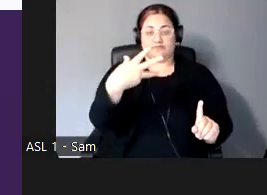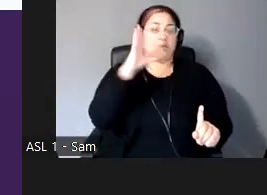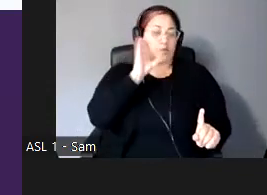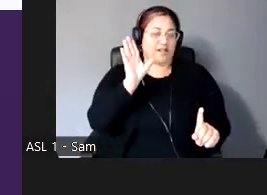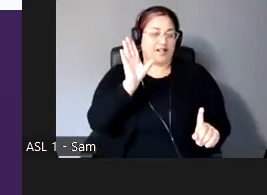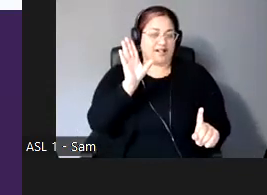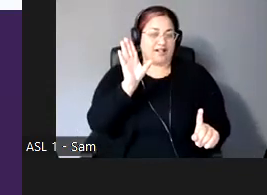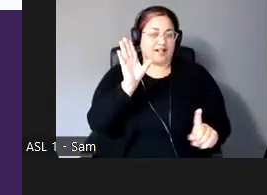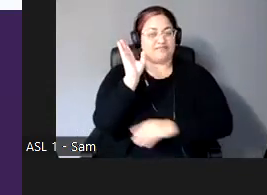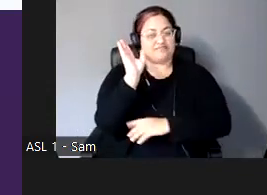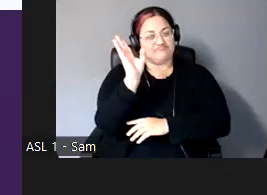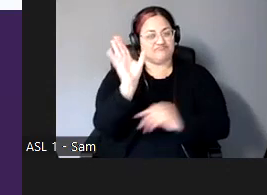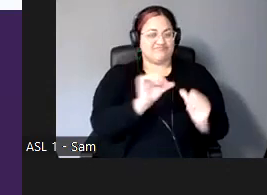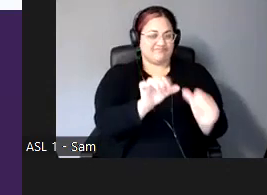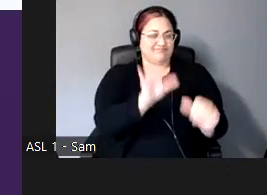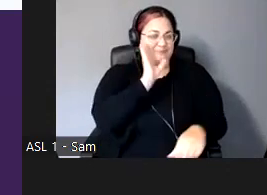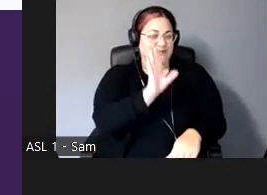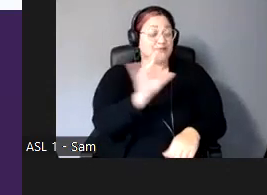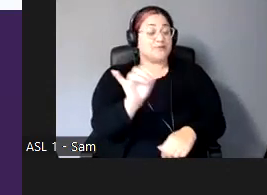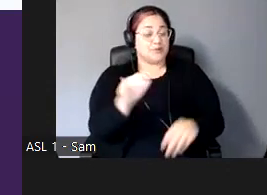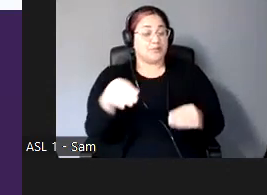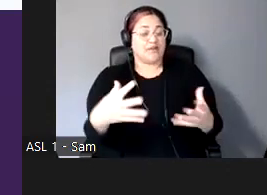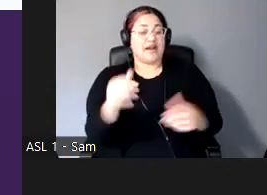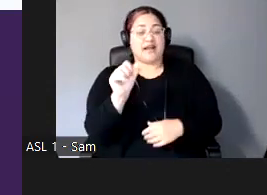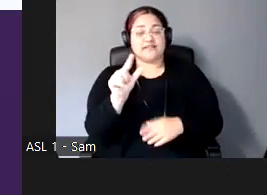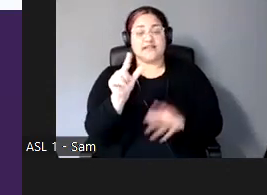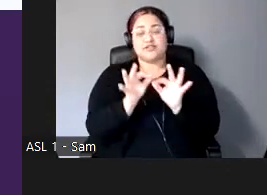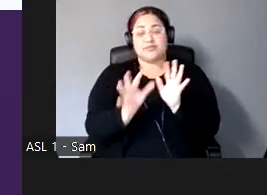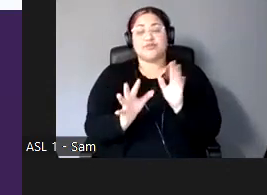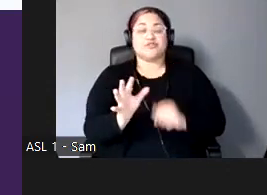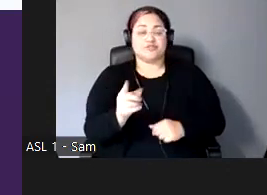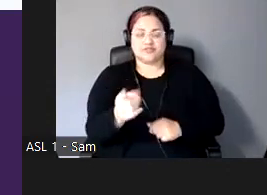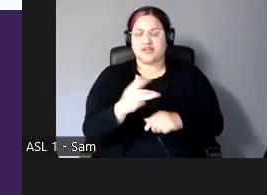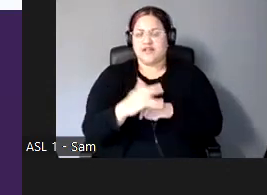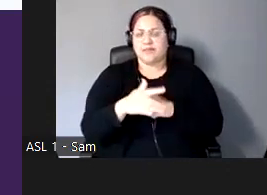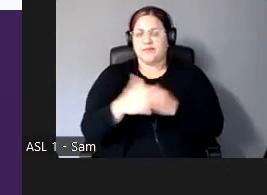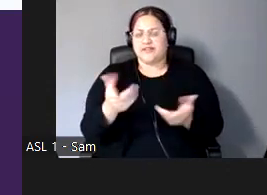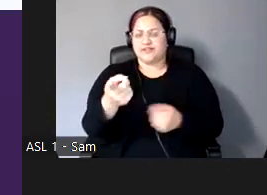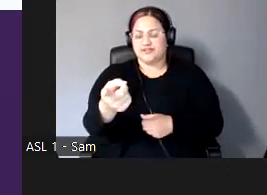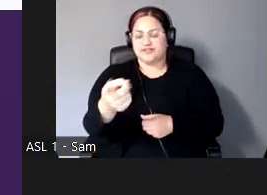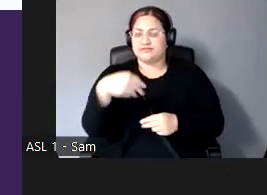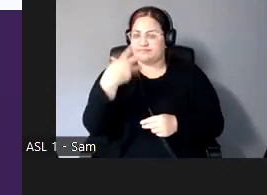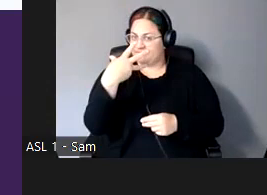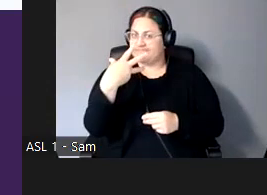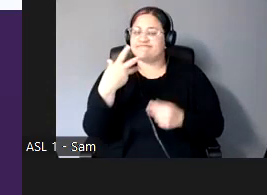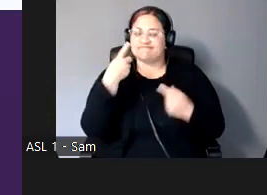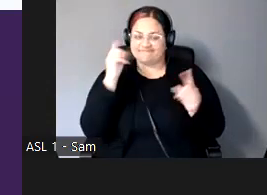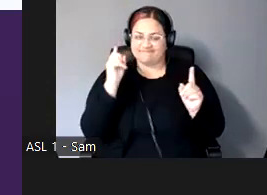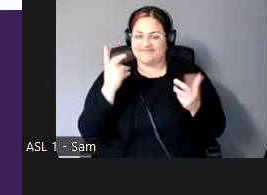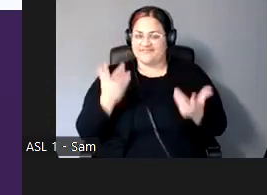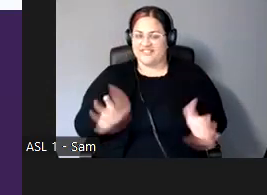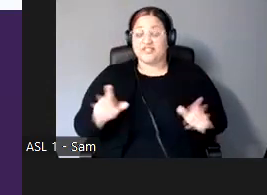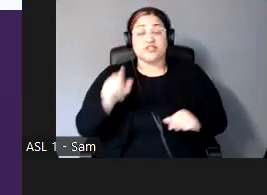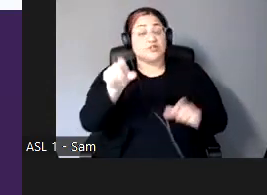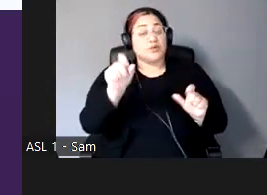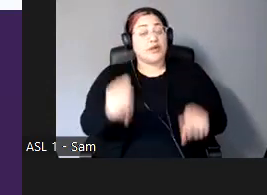us today, and they are visual on your screen. You can pin the ASL interpreter, or you